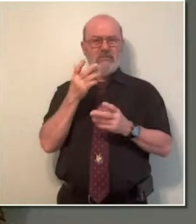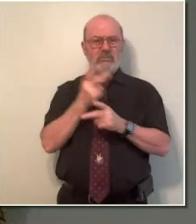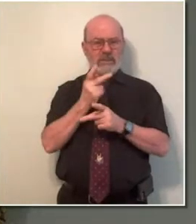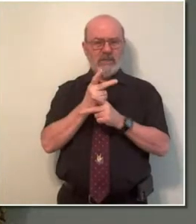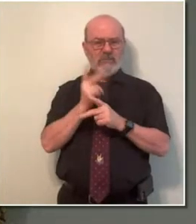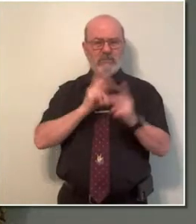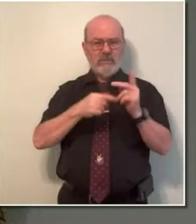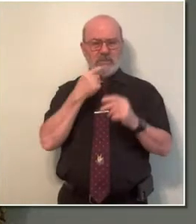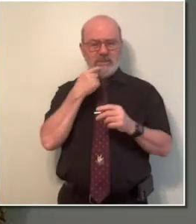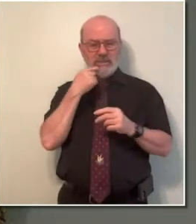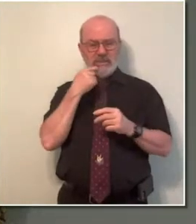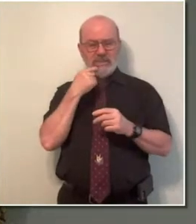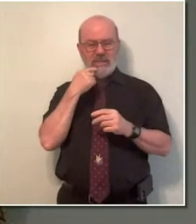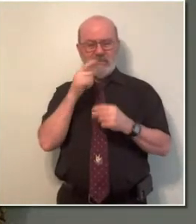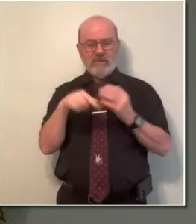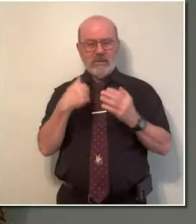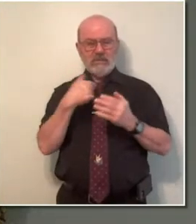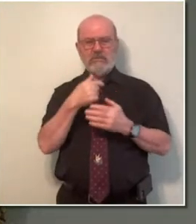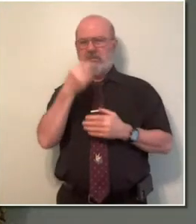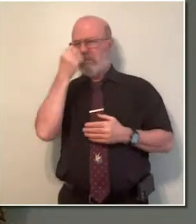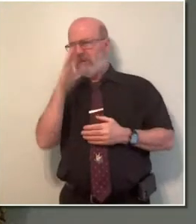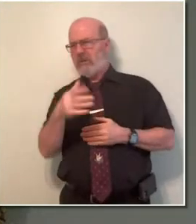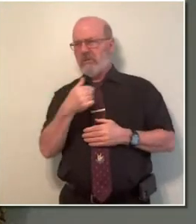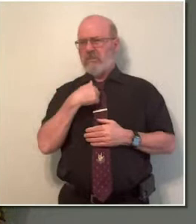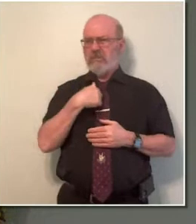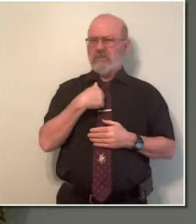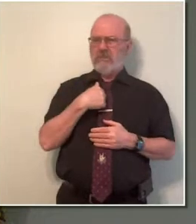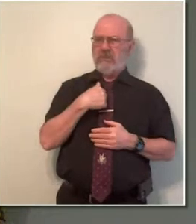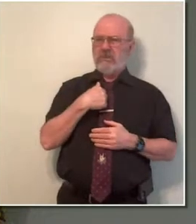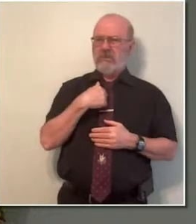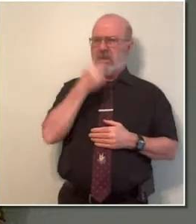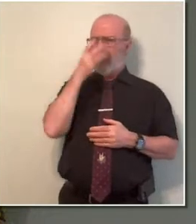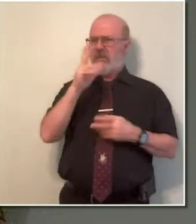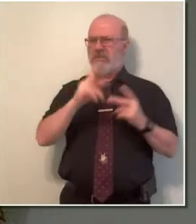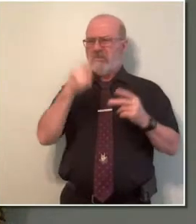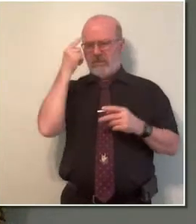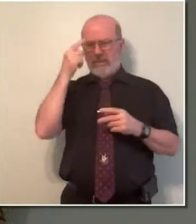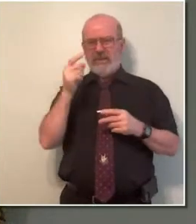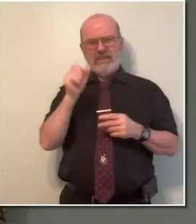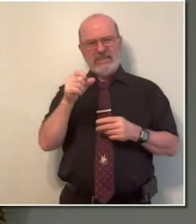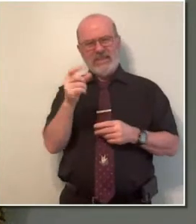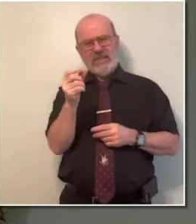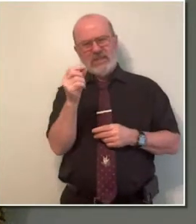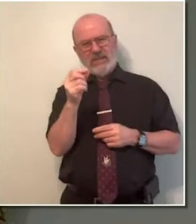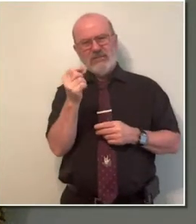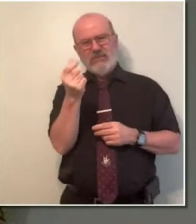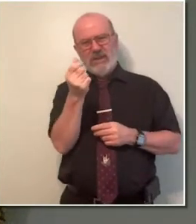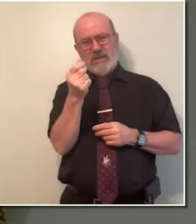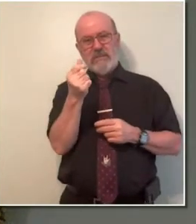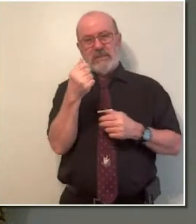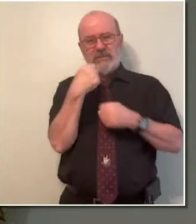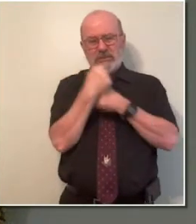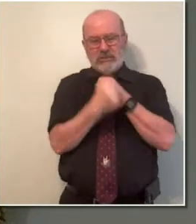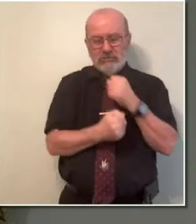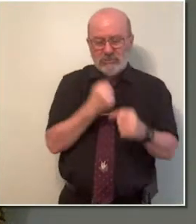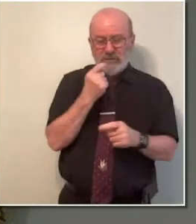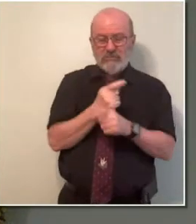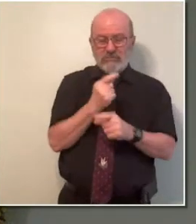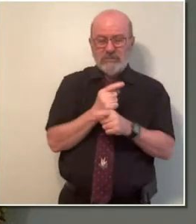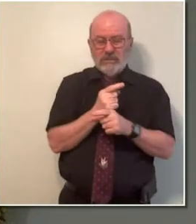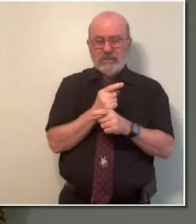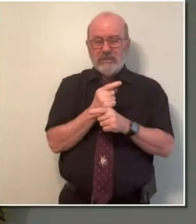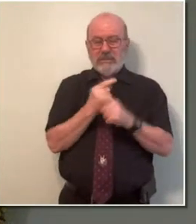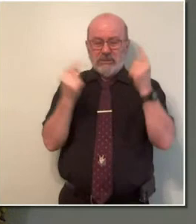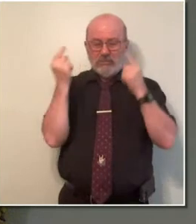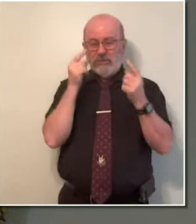think. As much as we say, oh, I don't care what people think about me. Yes, you do. You do a little bit. It's just a struggle, right? We just are concerned with